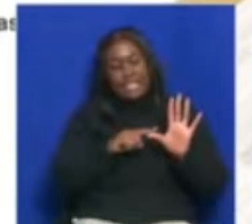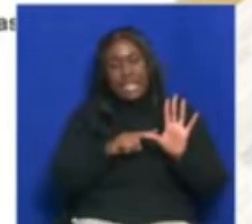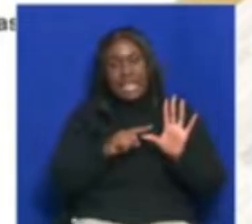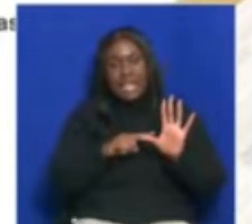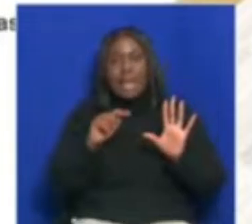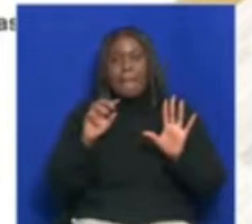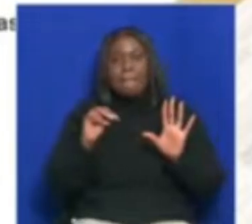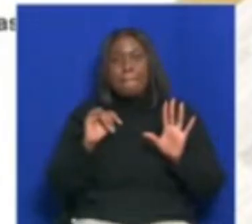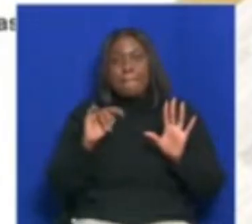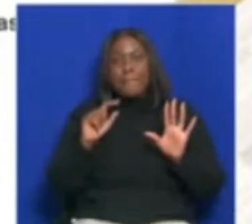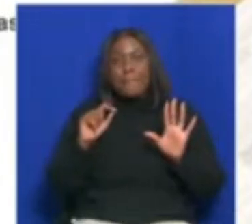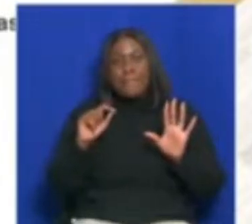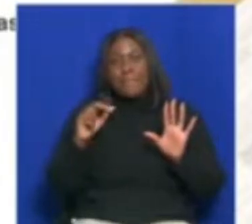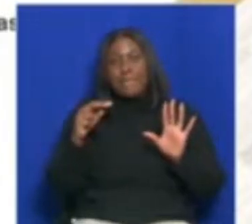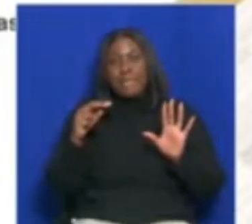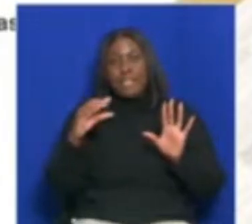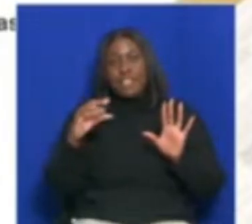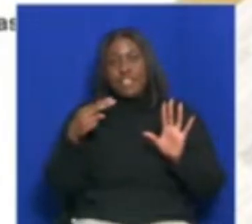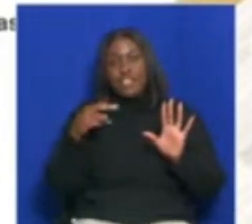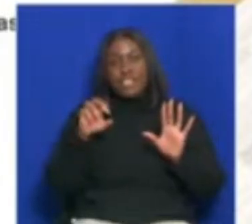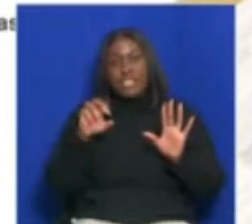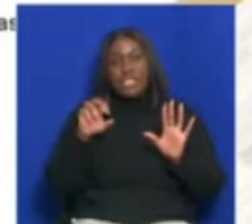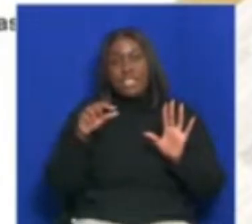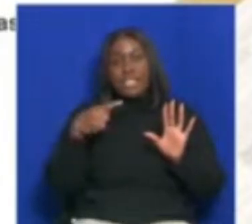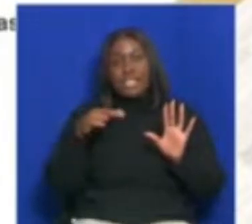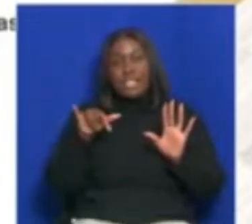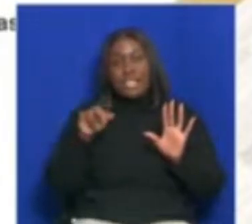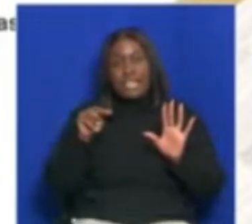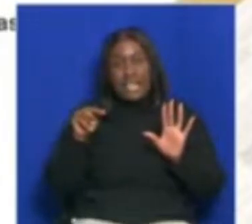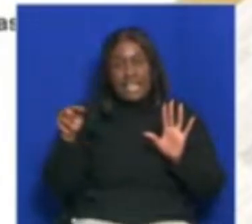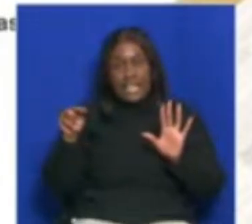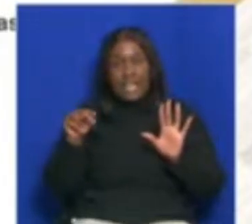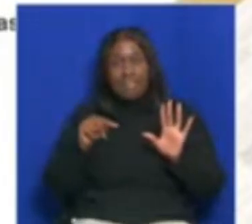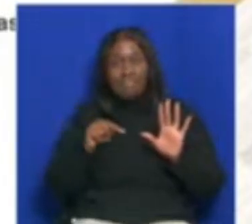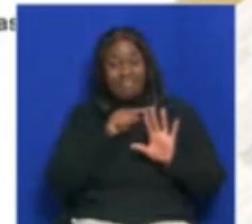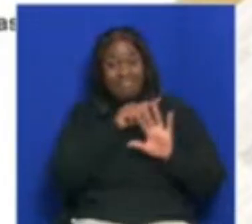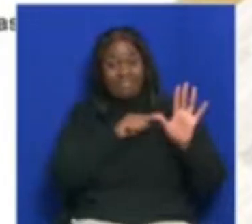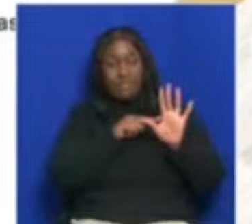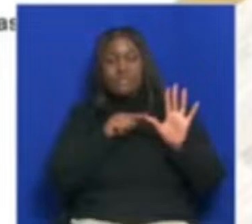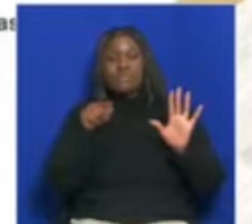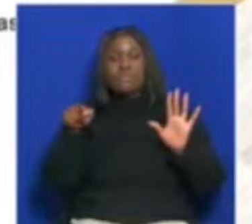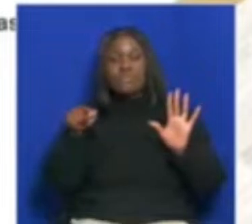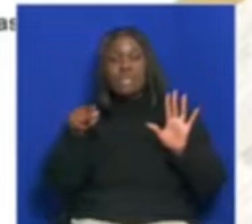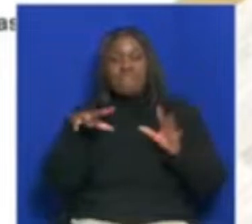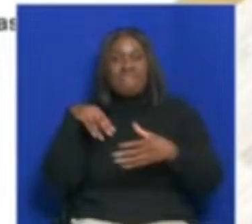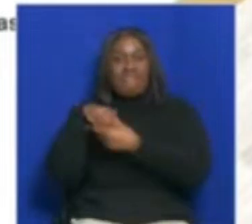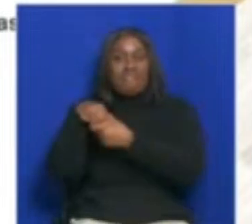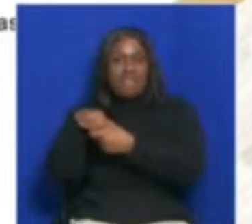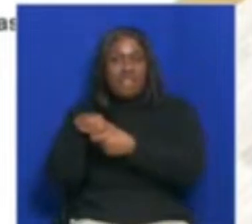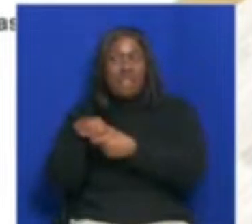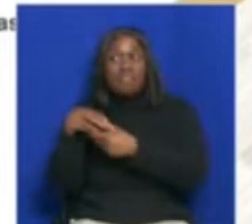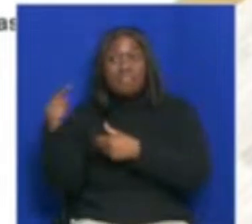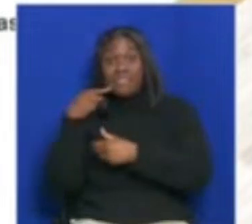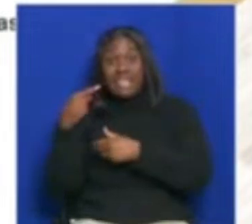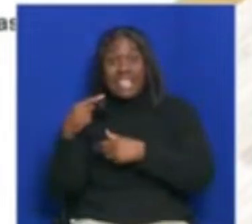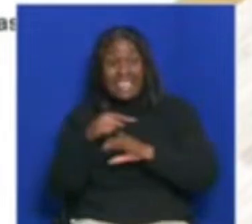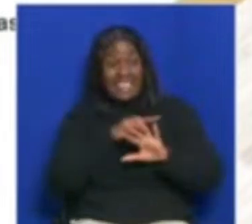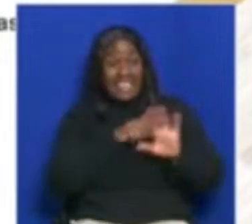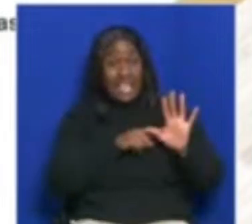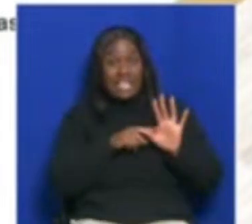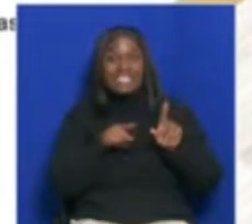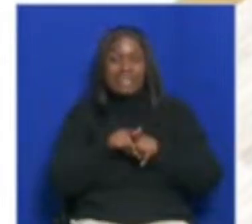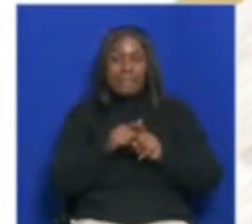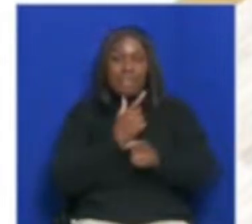in the towing industry. The task team members alleged that the deceased were also involved in the drug industry.